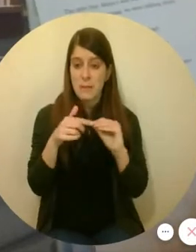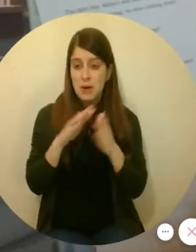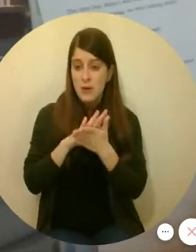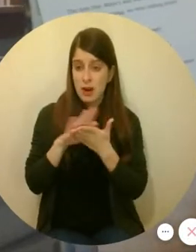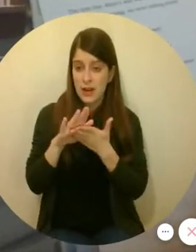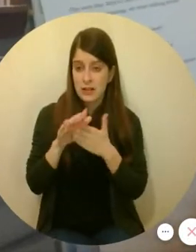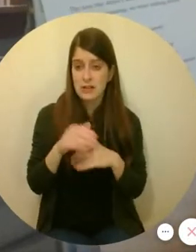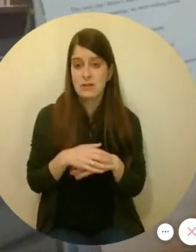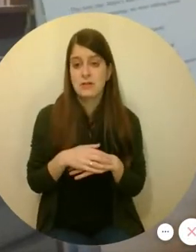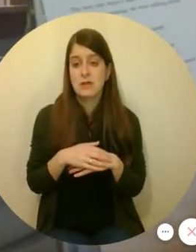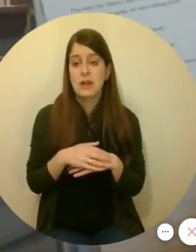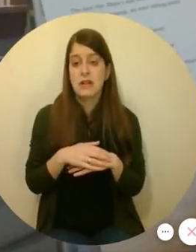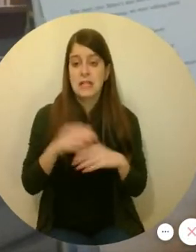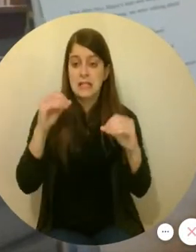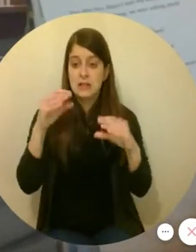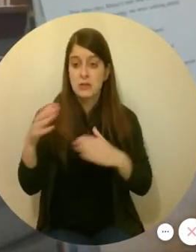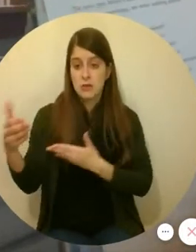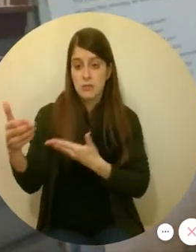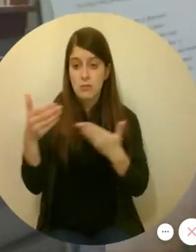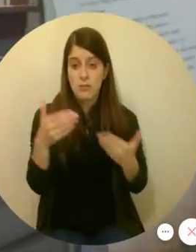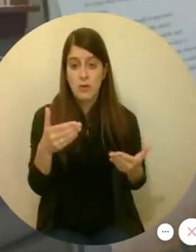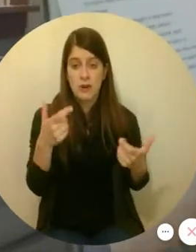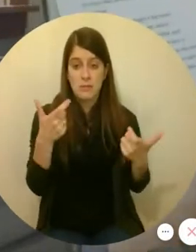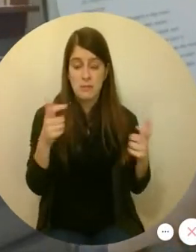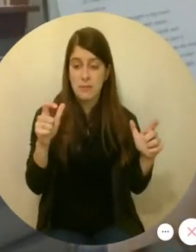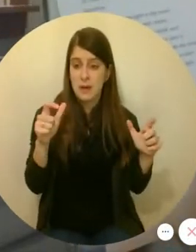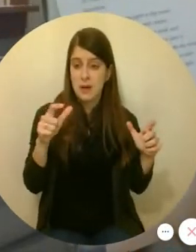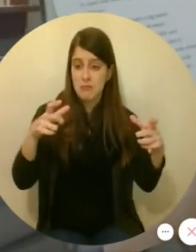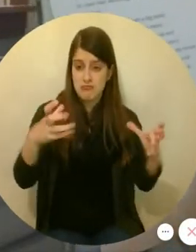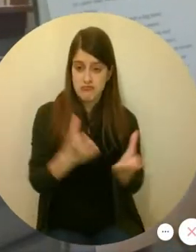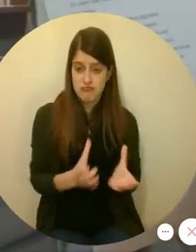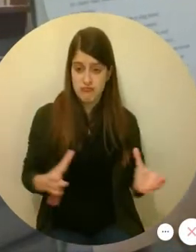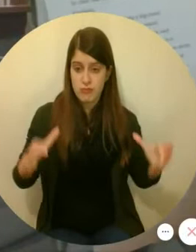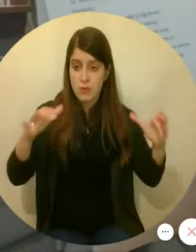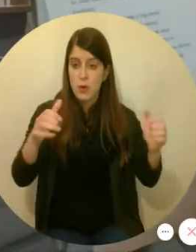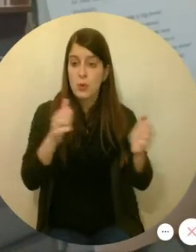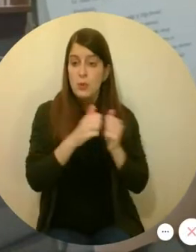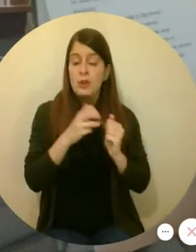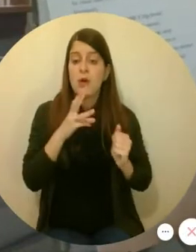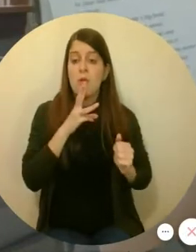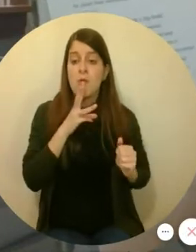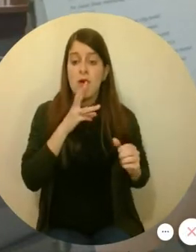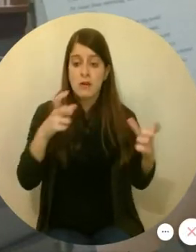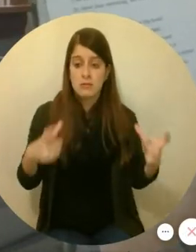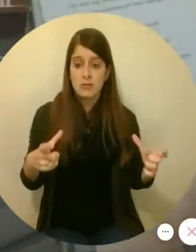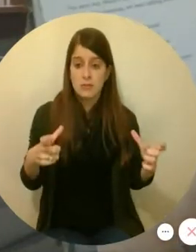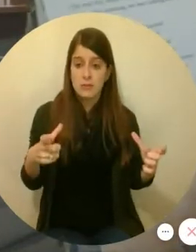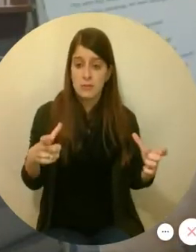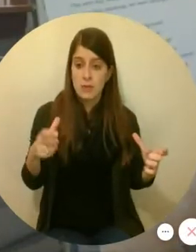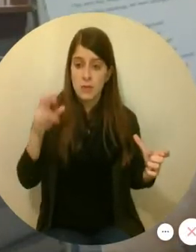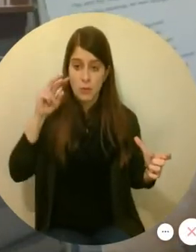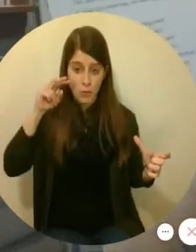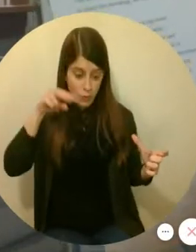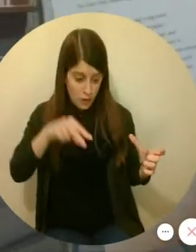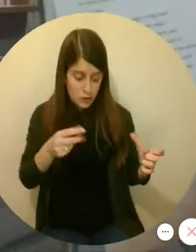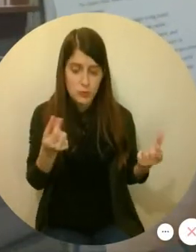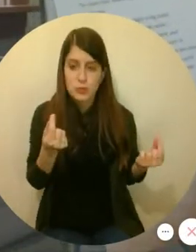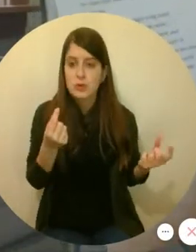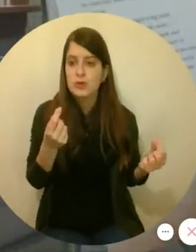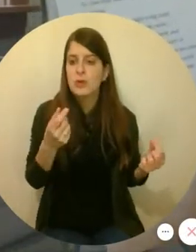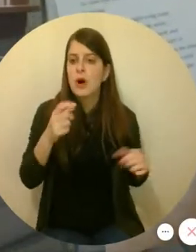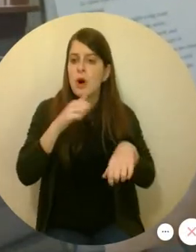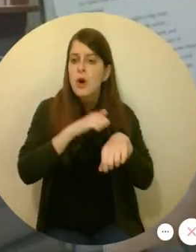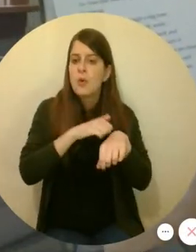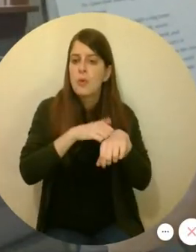bowl into class and filled it with water. We all gathered around her desk and watched her drop a small stone into it.